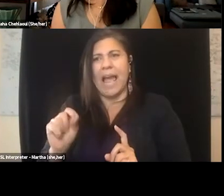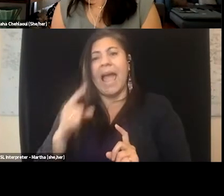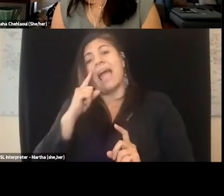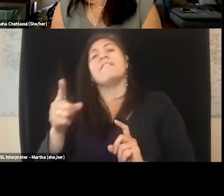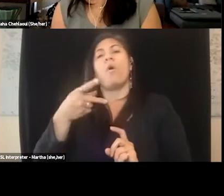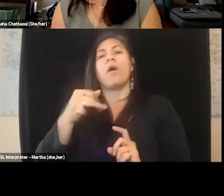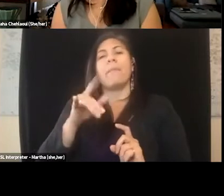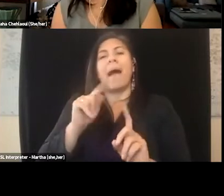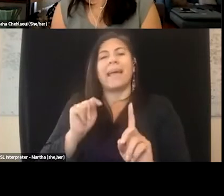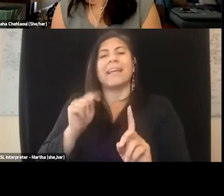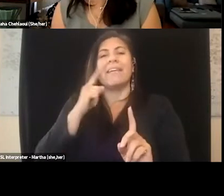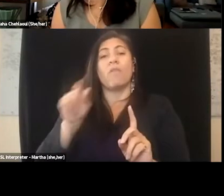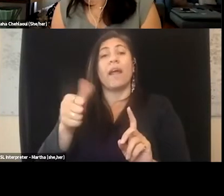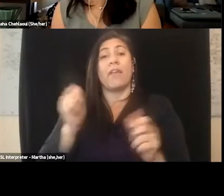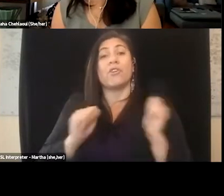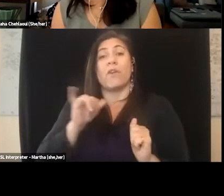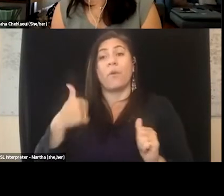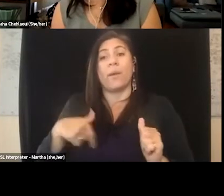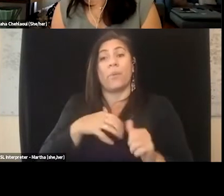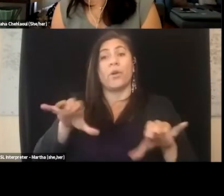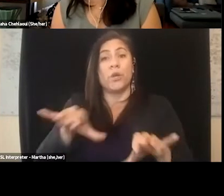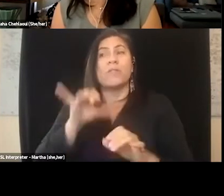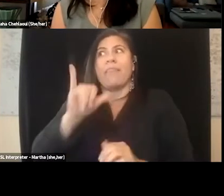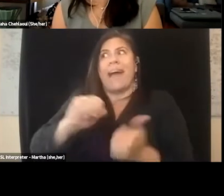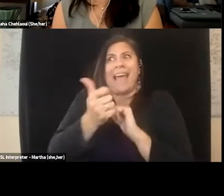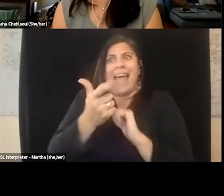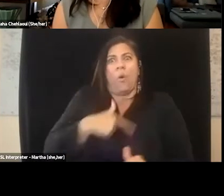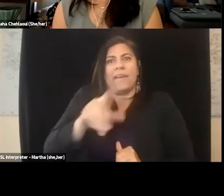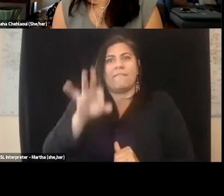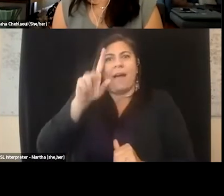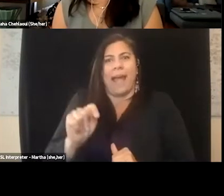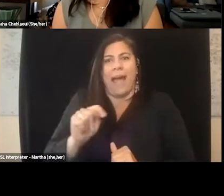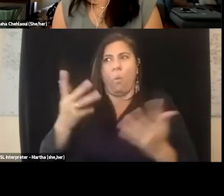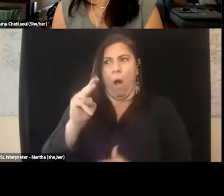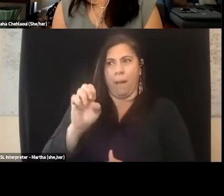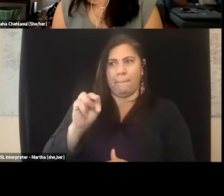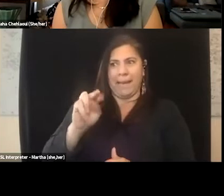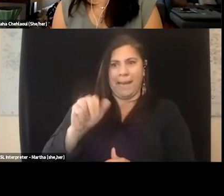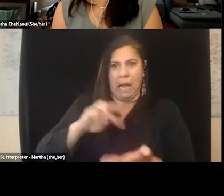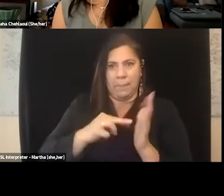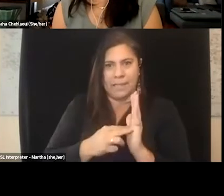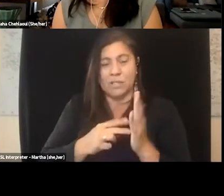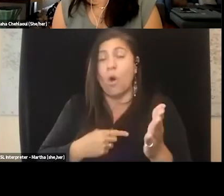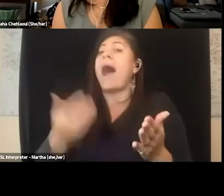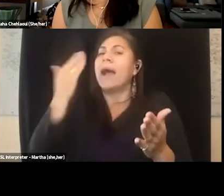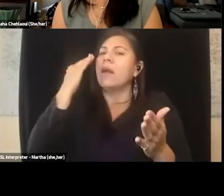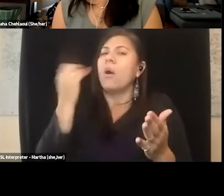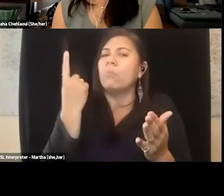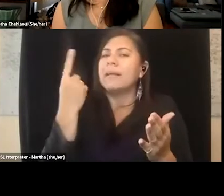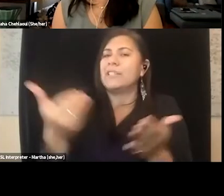for. So that's how we found out what MENA was. So it's a relatively new term, which is why I tried to go through it and explain it,